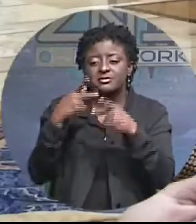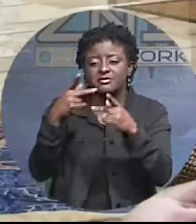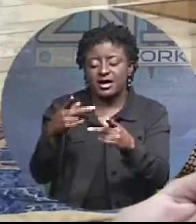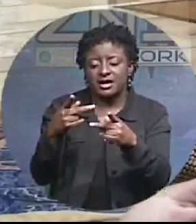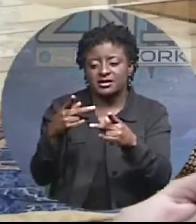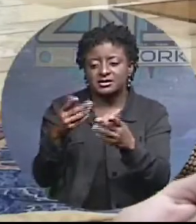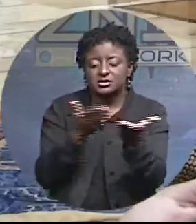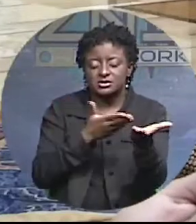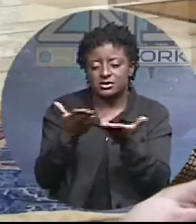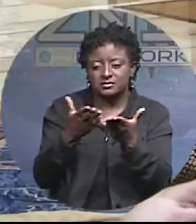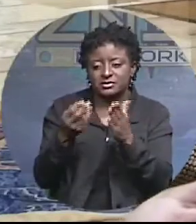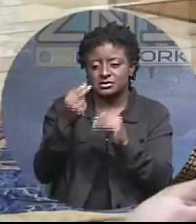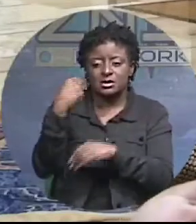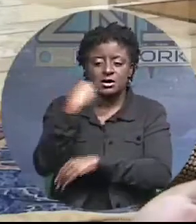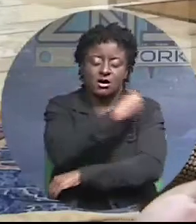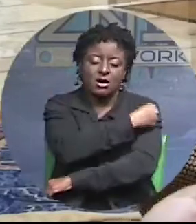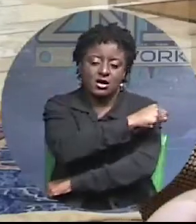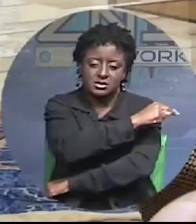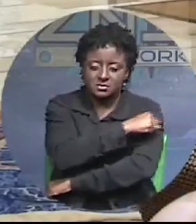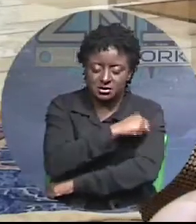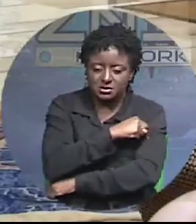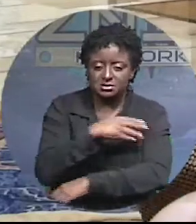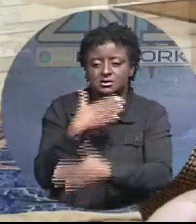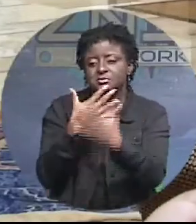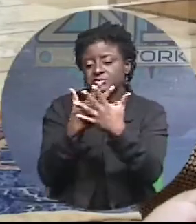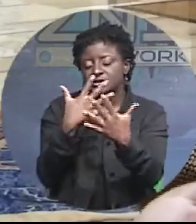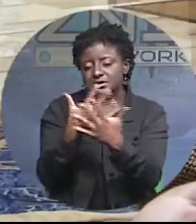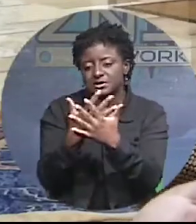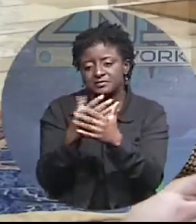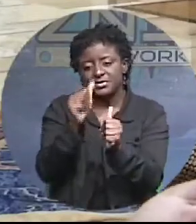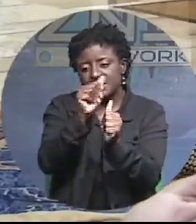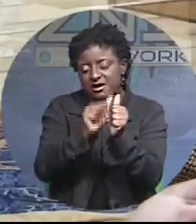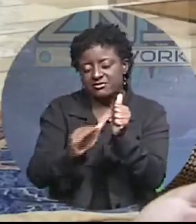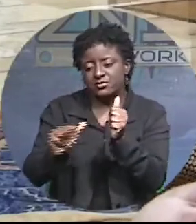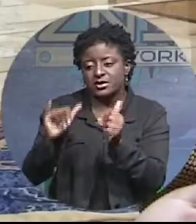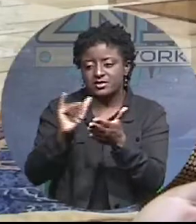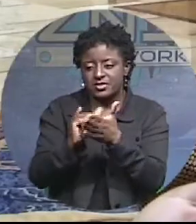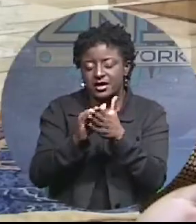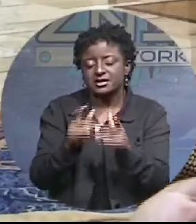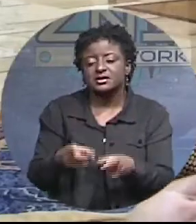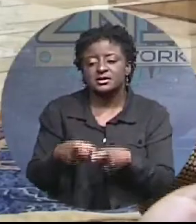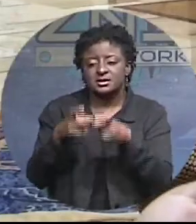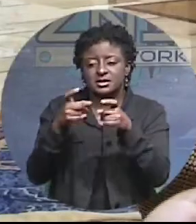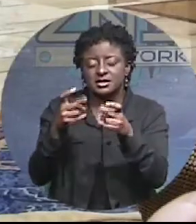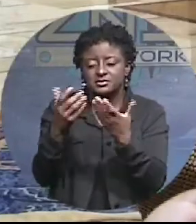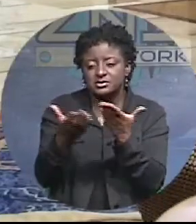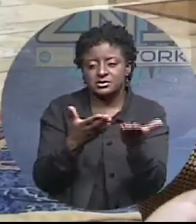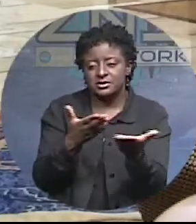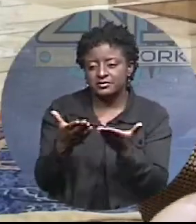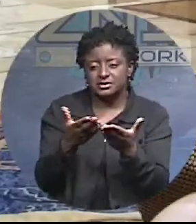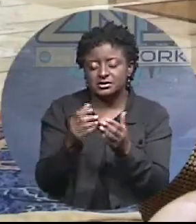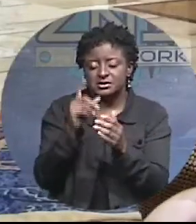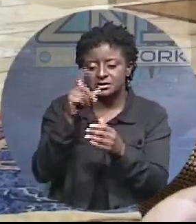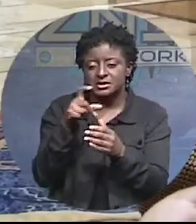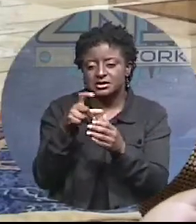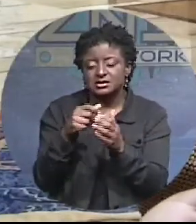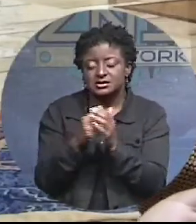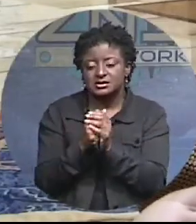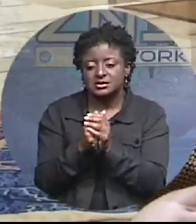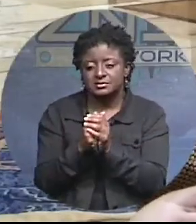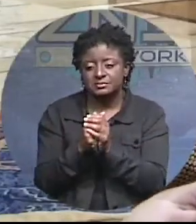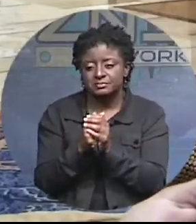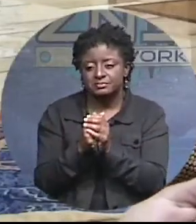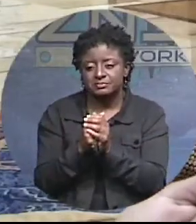even the prisons. Everyone that provides some kind of service is, first of all, in the industry. And so